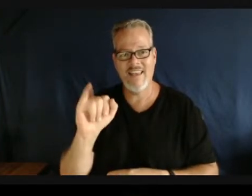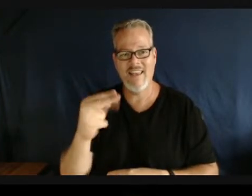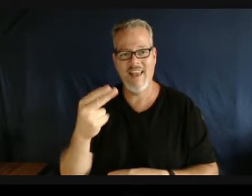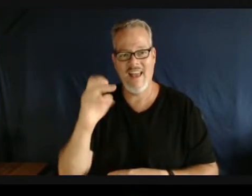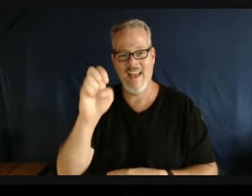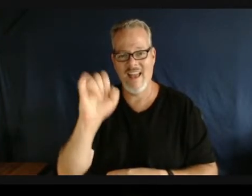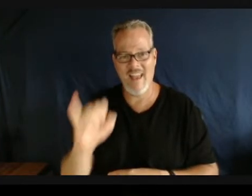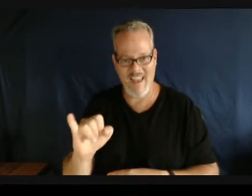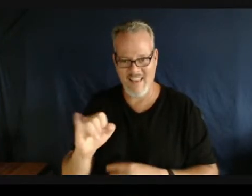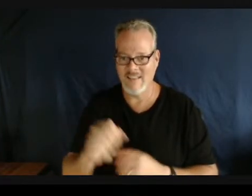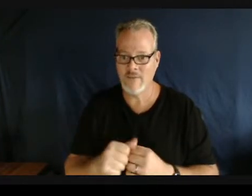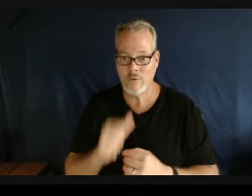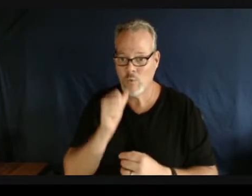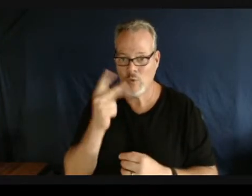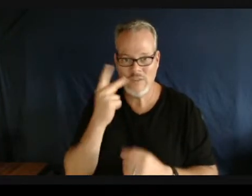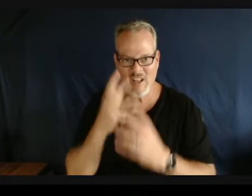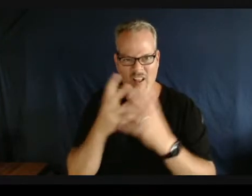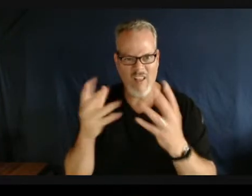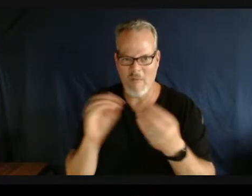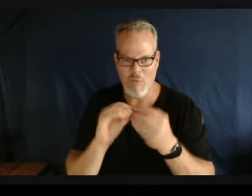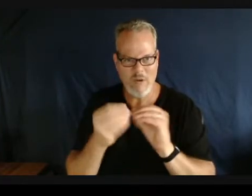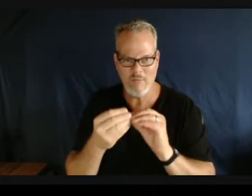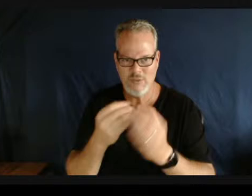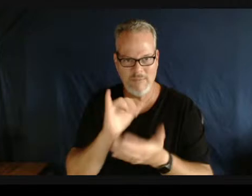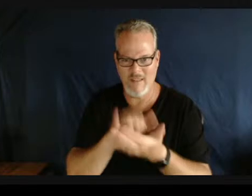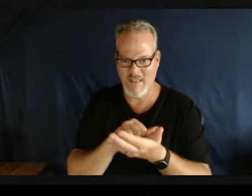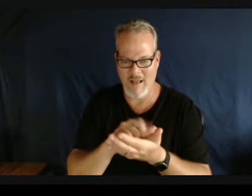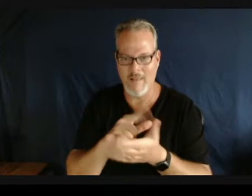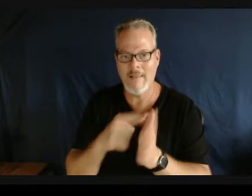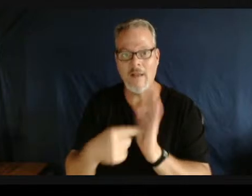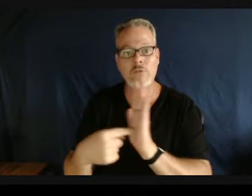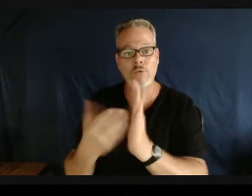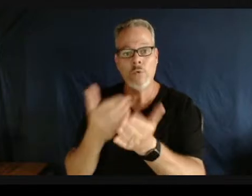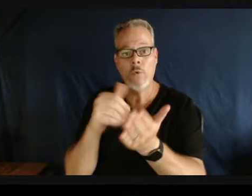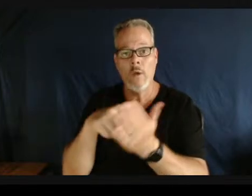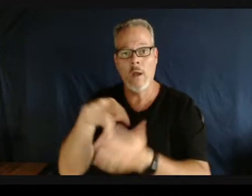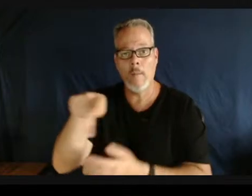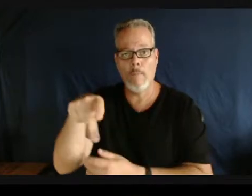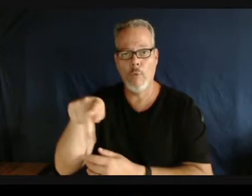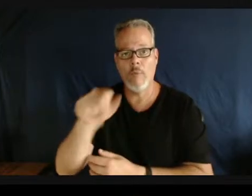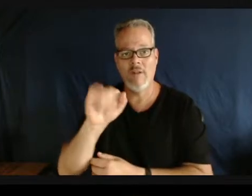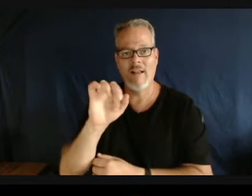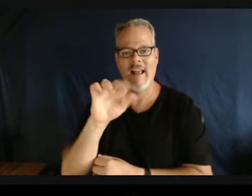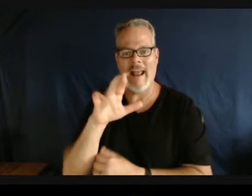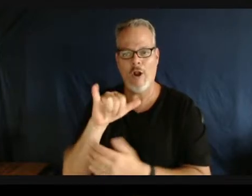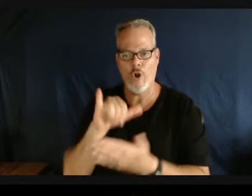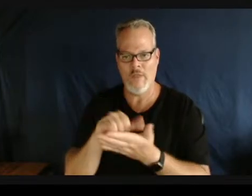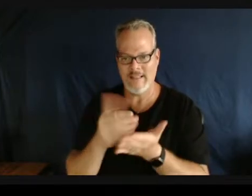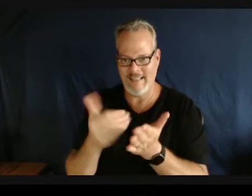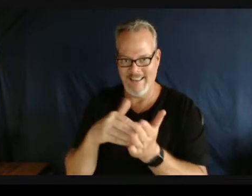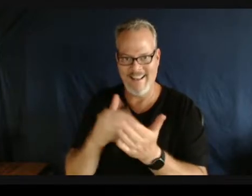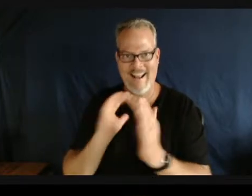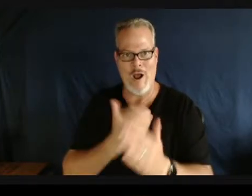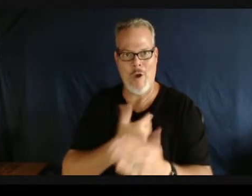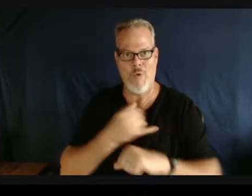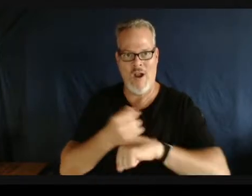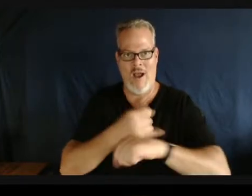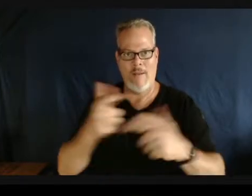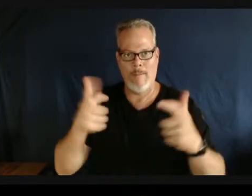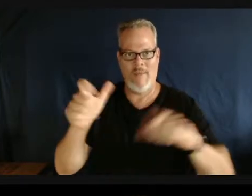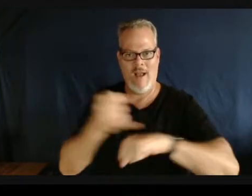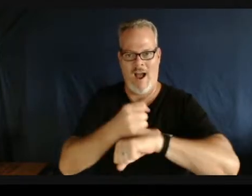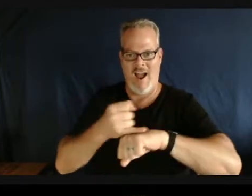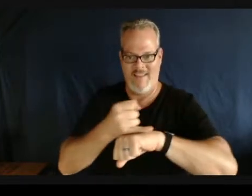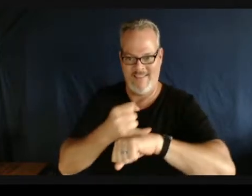which is why we like to turn to our Purple Air Citizen Science Monitoring Network. There's Hawaii Island. You can see there's actually